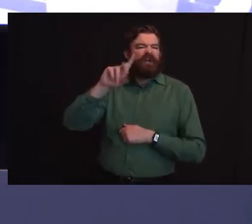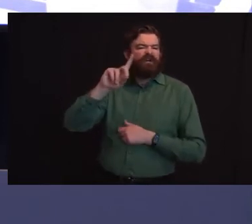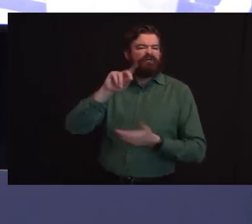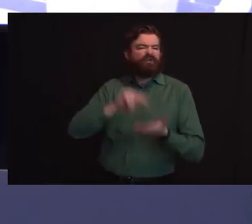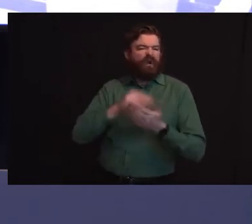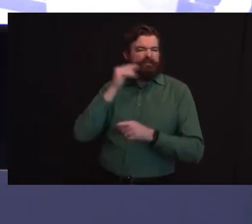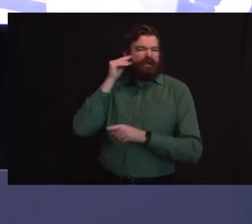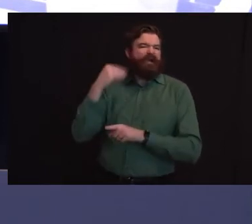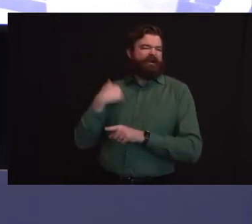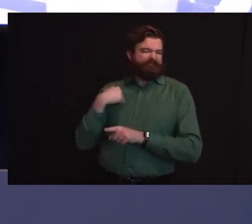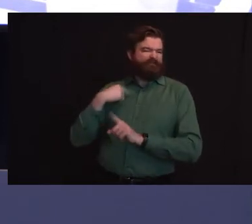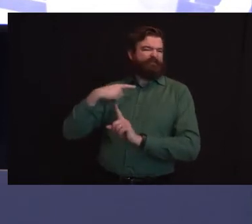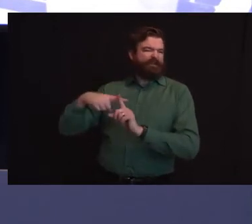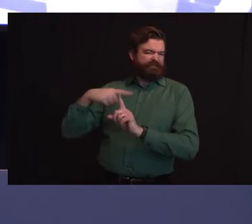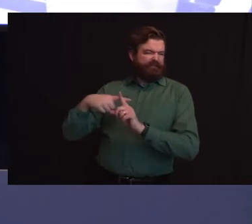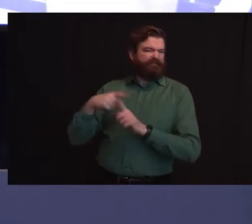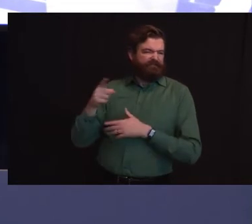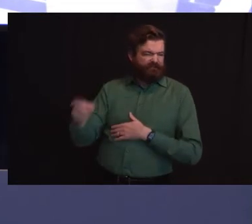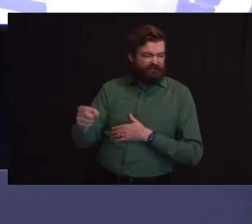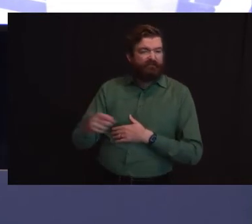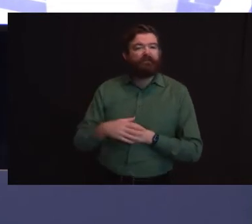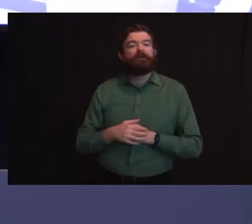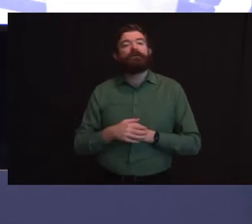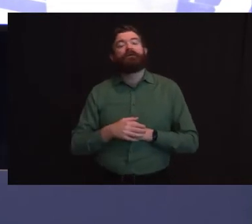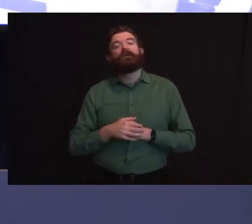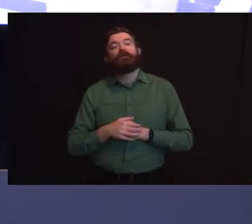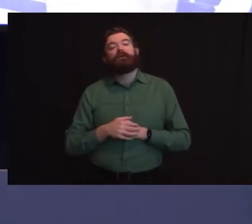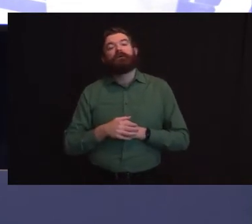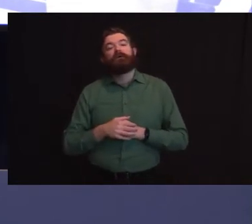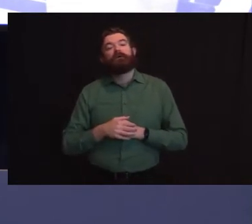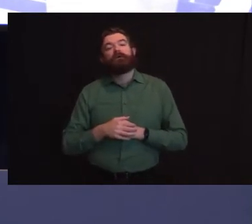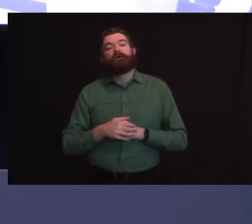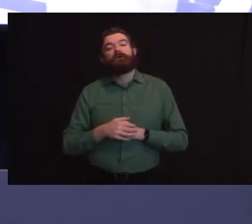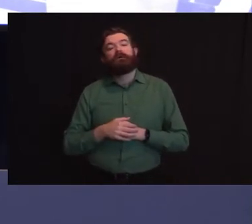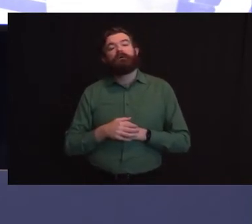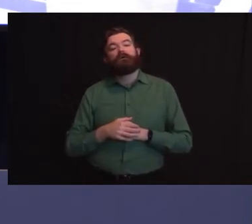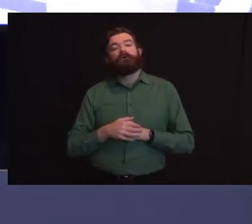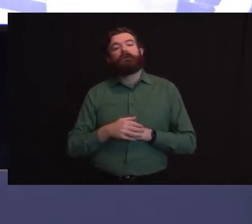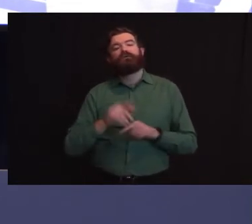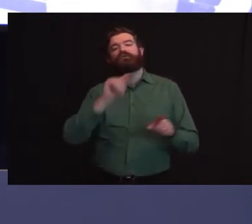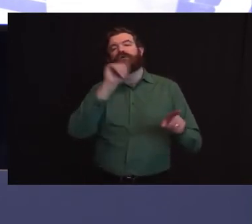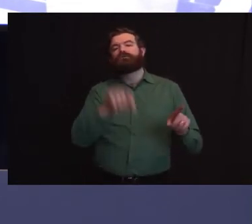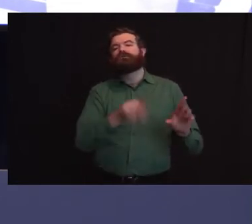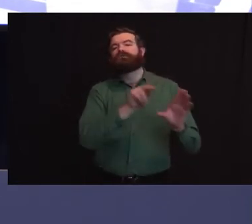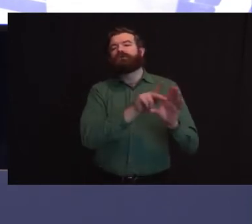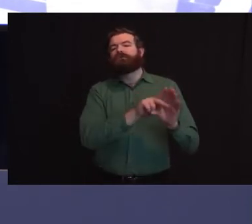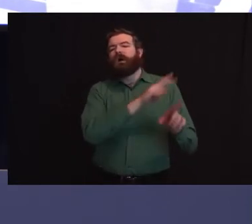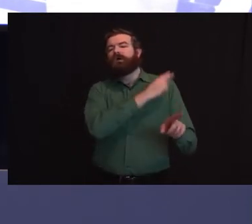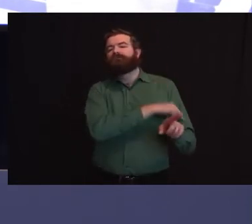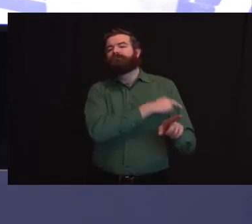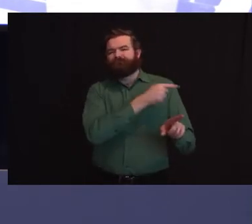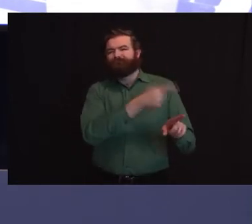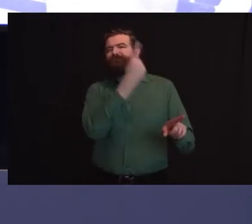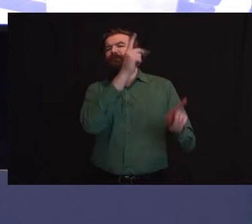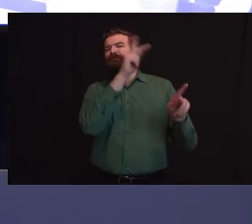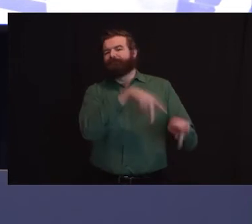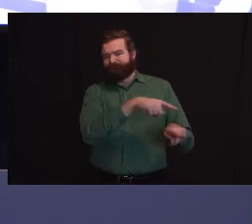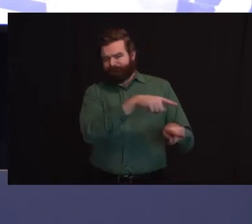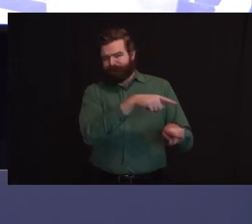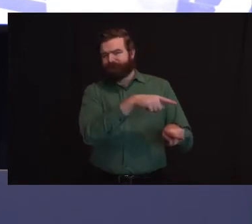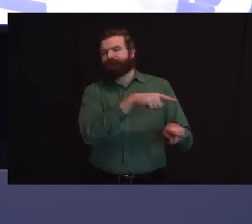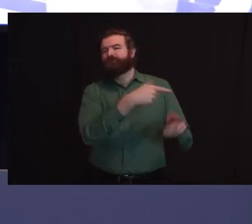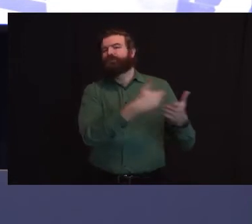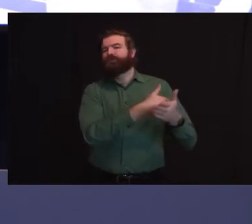Trenton Psychiatric Hospital. The daily percent positivity as of January